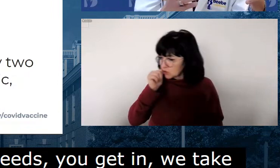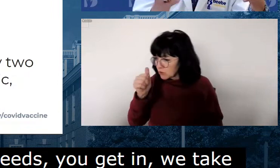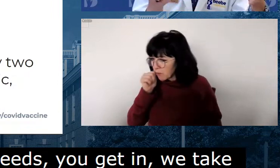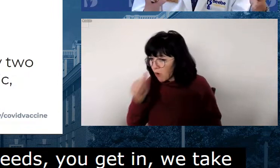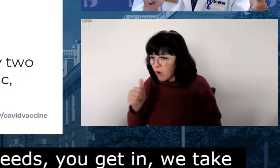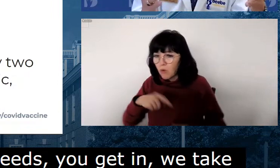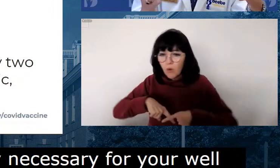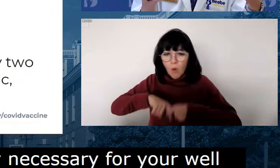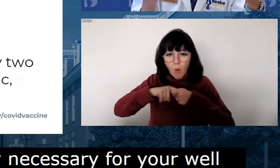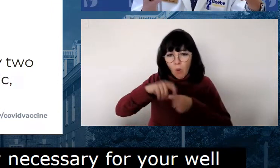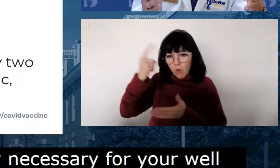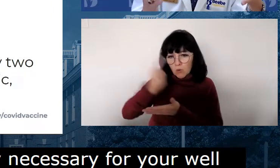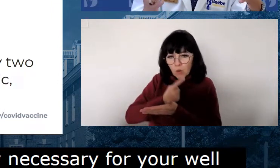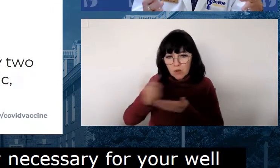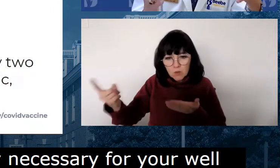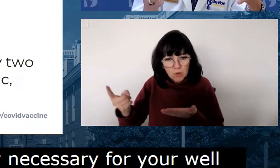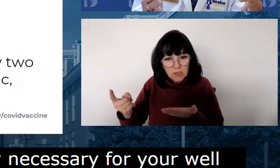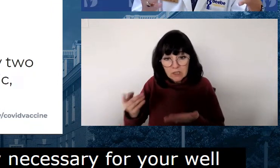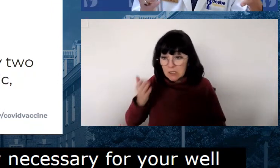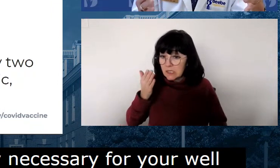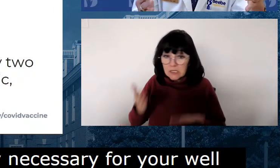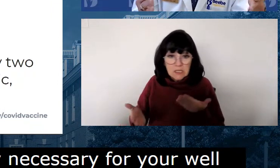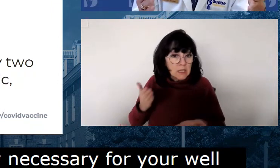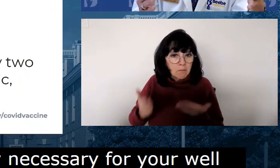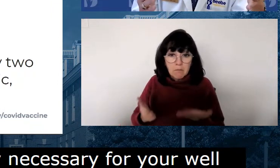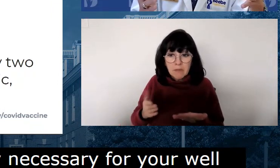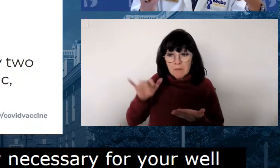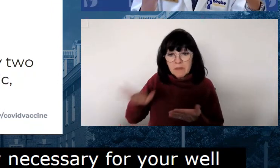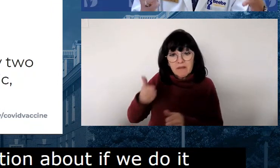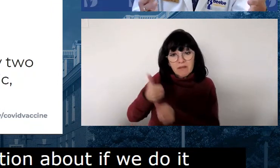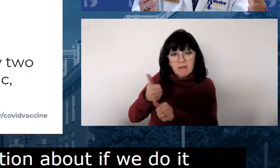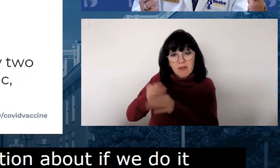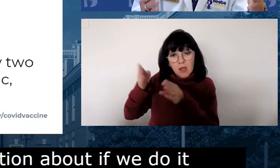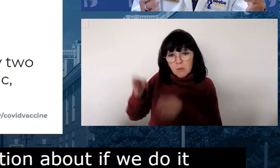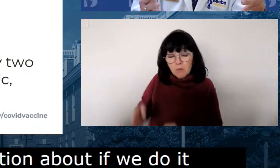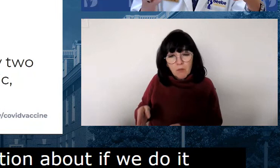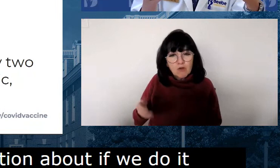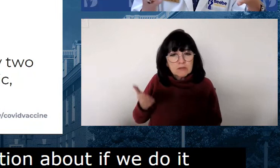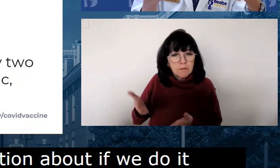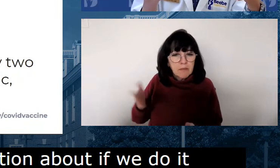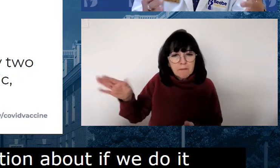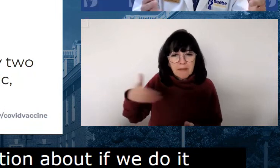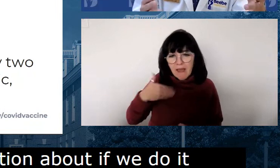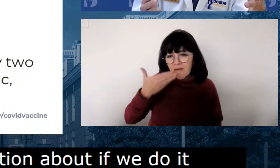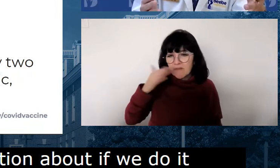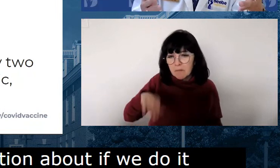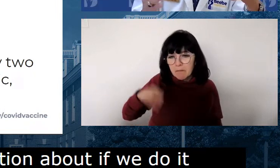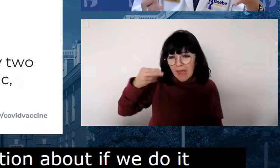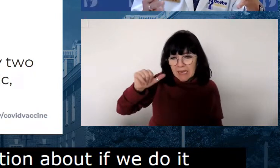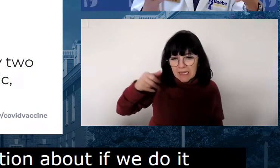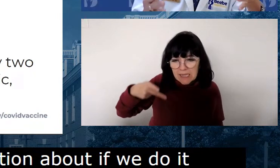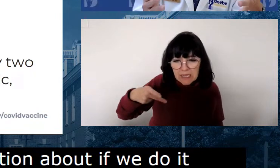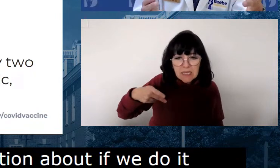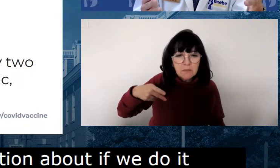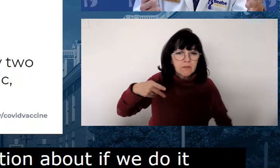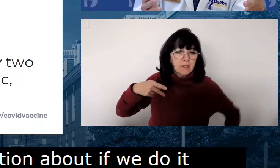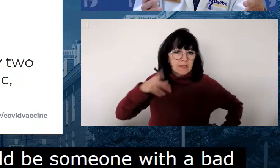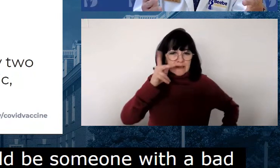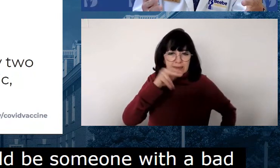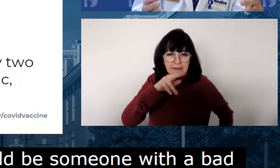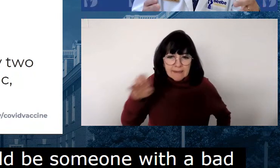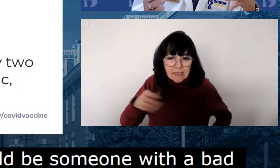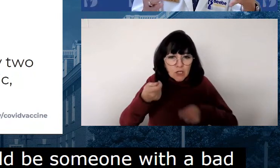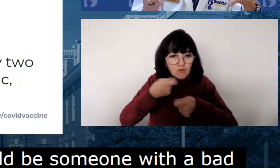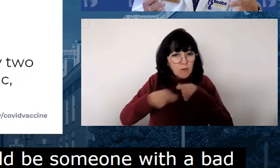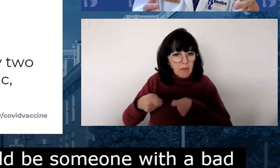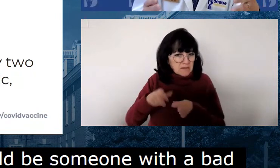week. That could be someone with really bad hip or knee disease who's hurting and now has to wait to get a hip or knee